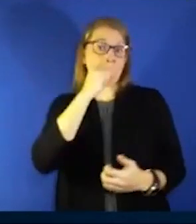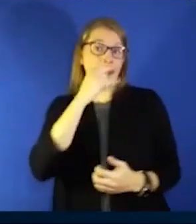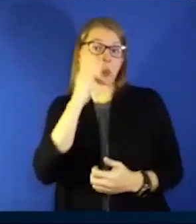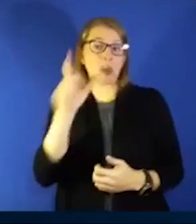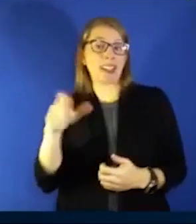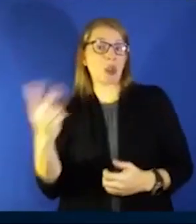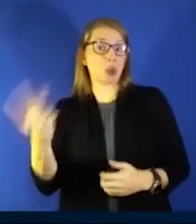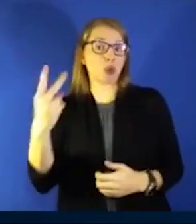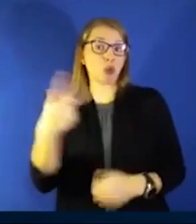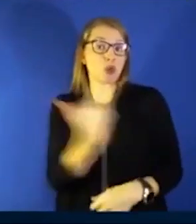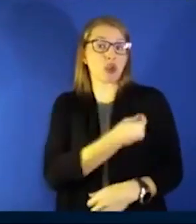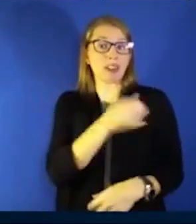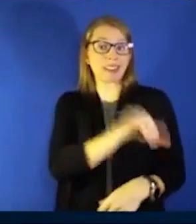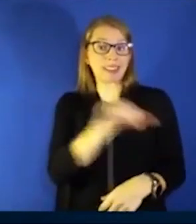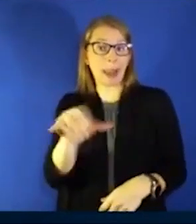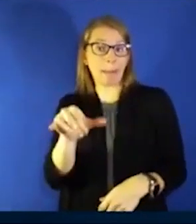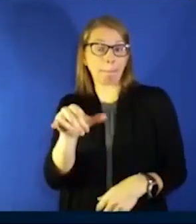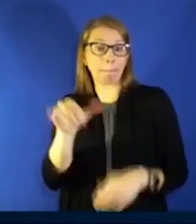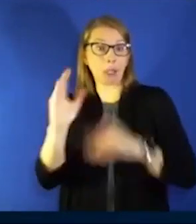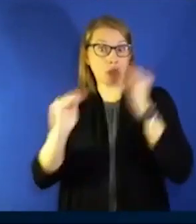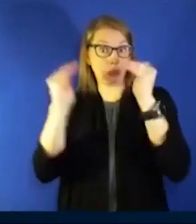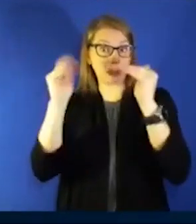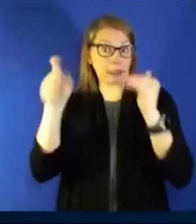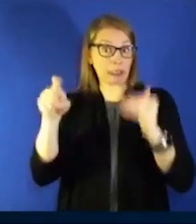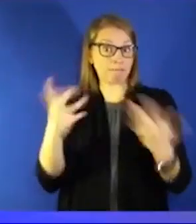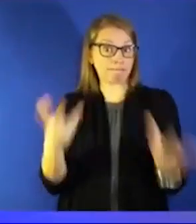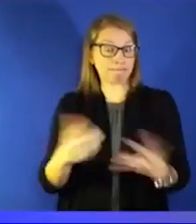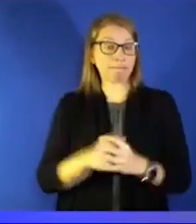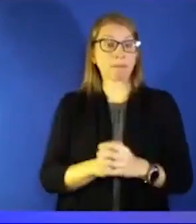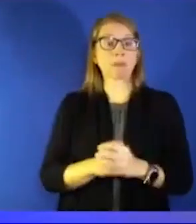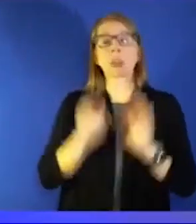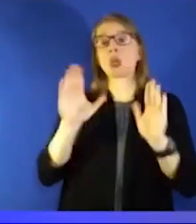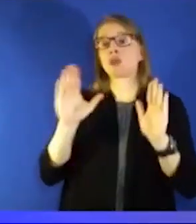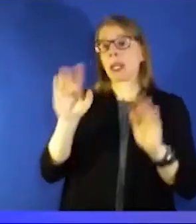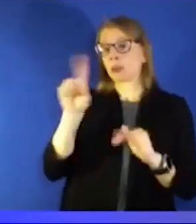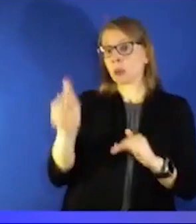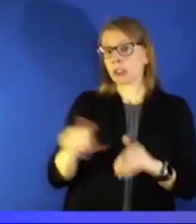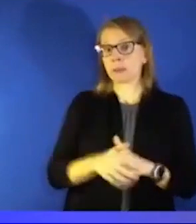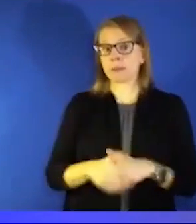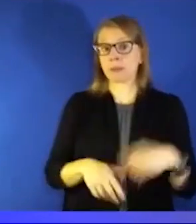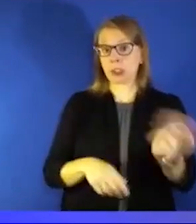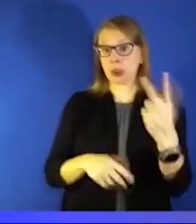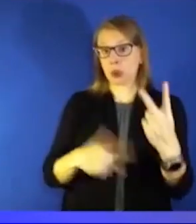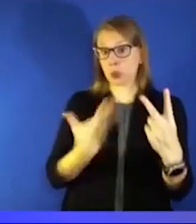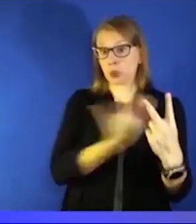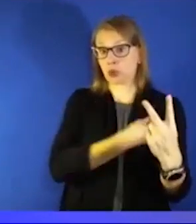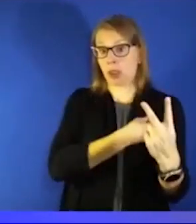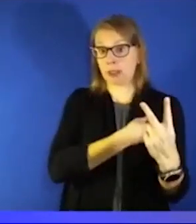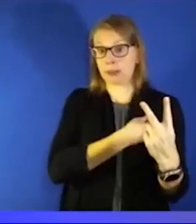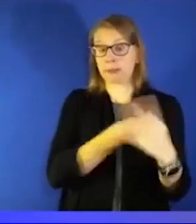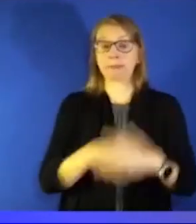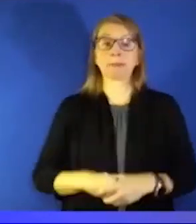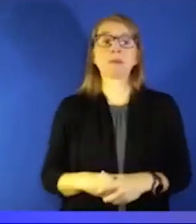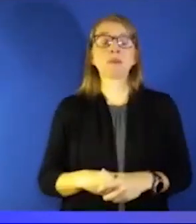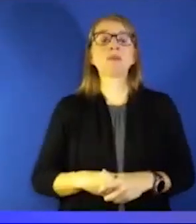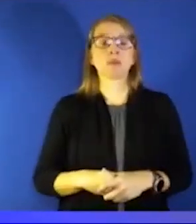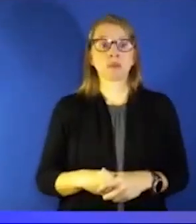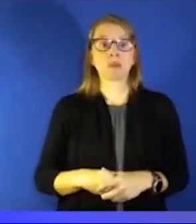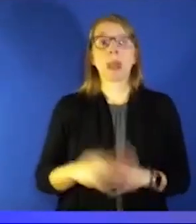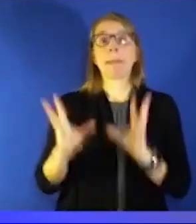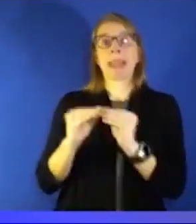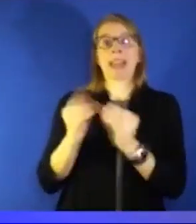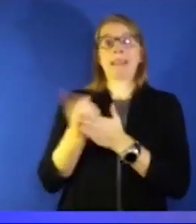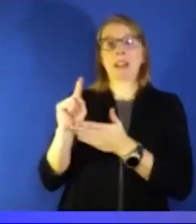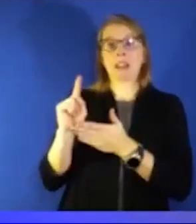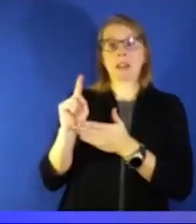like adults? That is a great question. 2 shots, and we had our meeting last week. We actually went